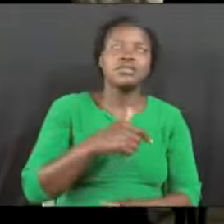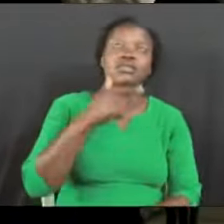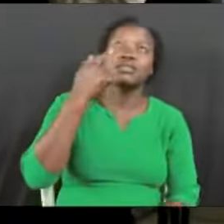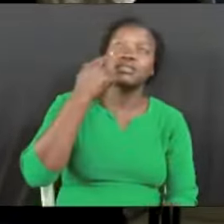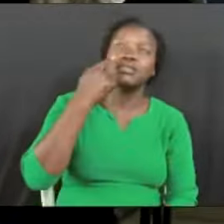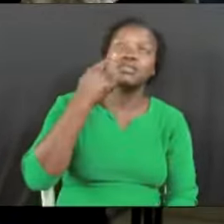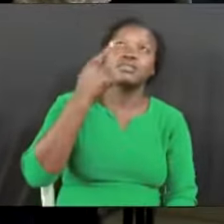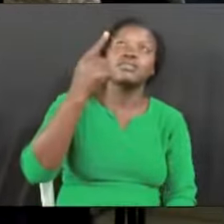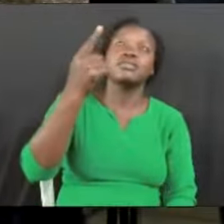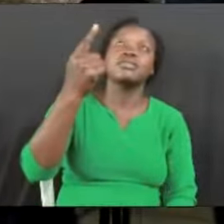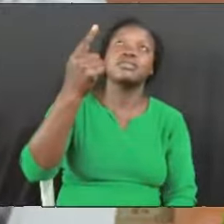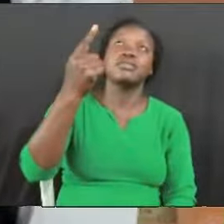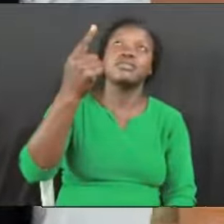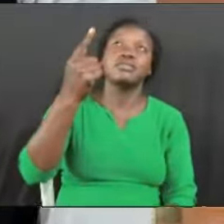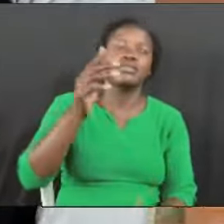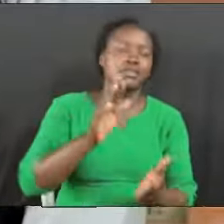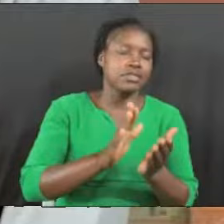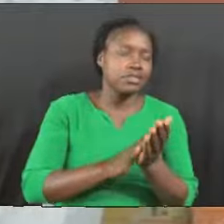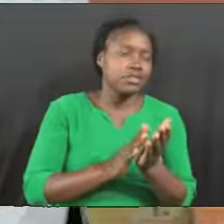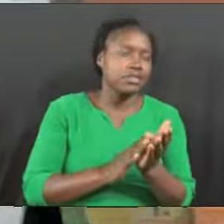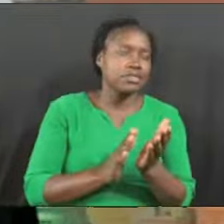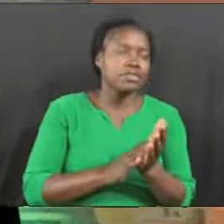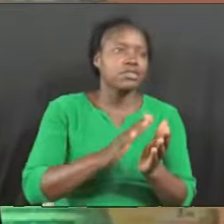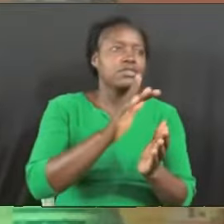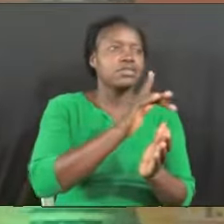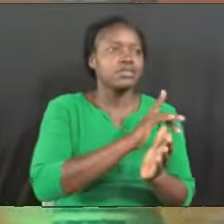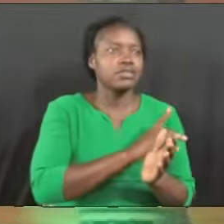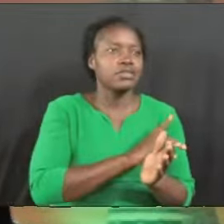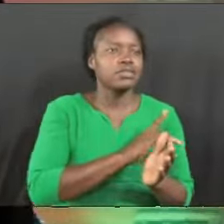Come on, praise the Lord, praise the Lord.